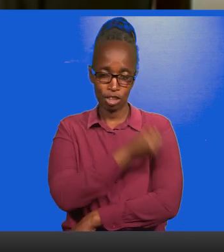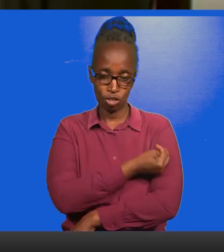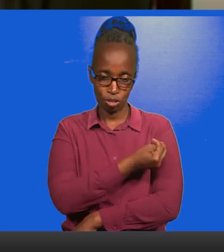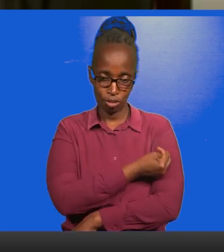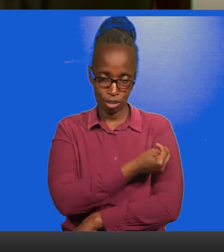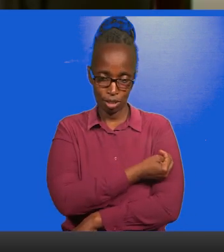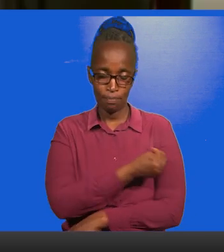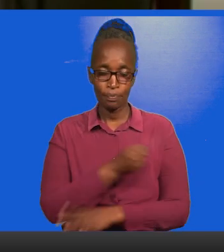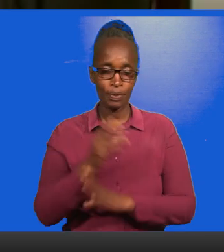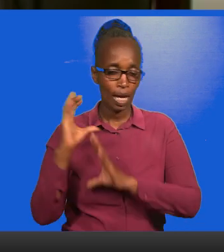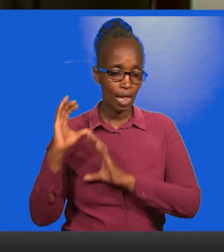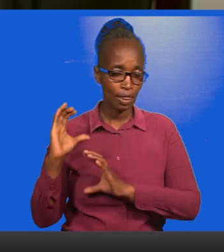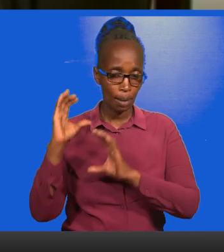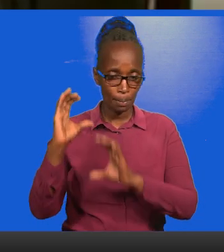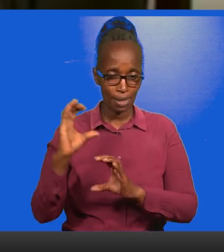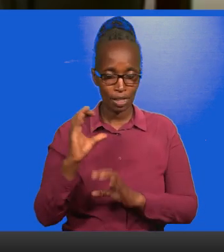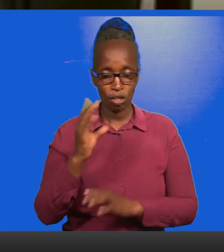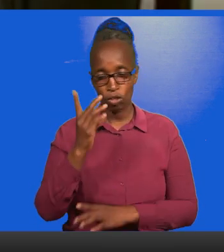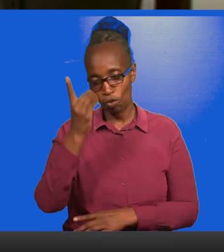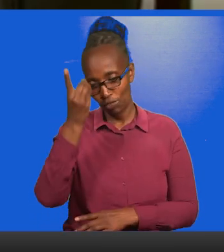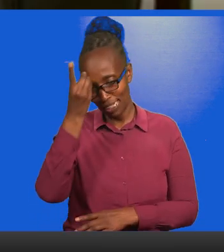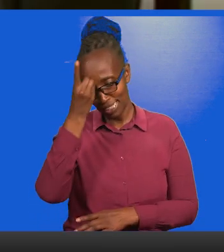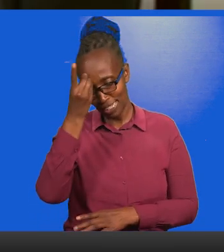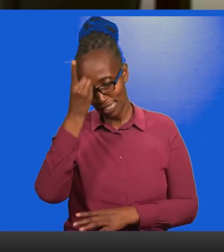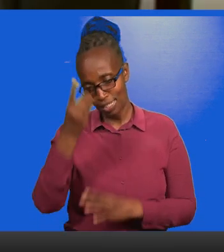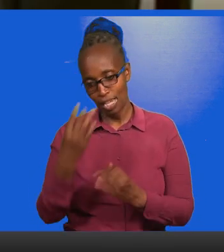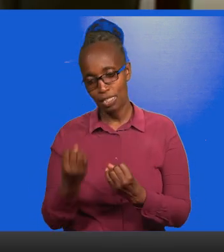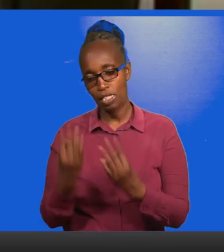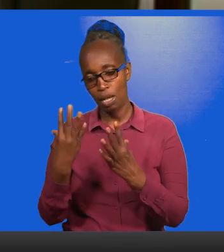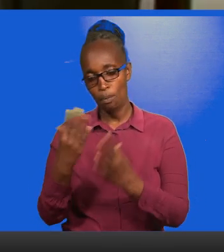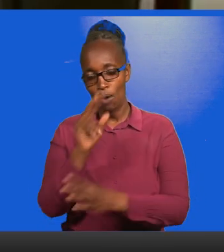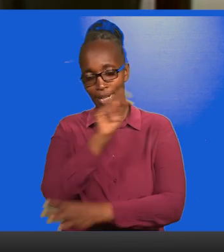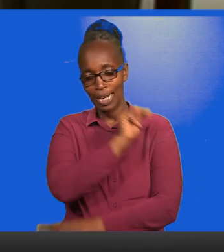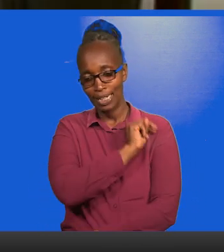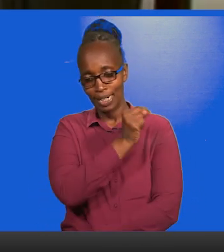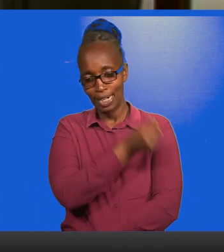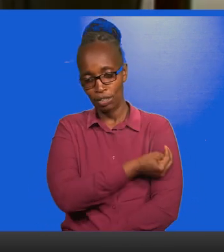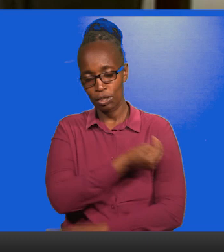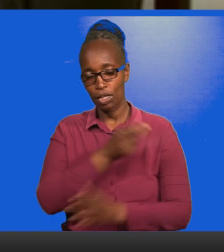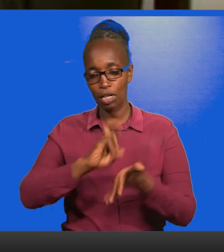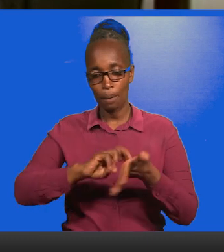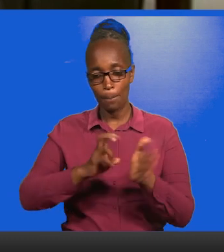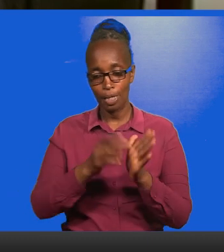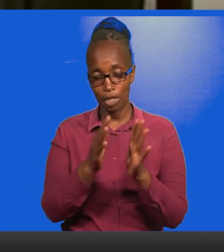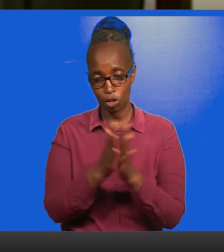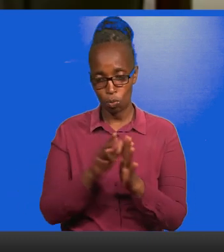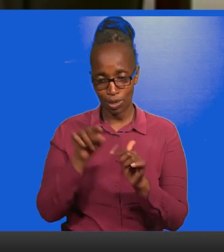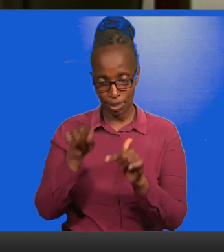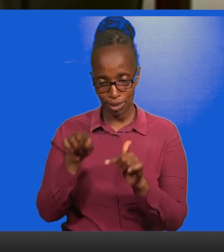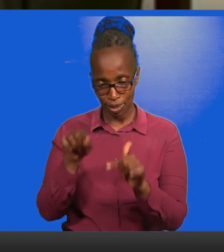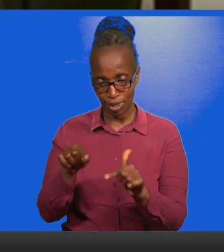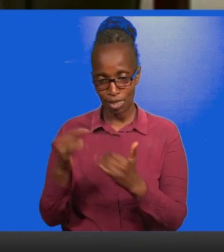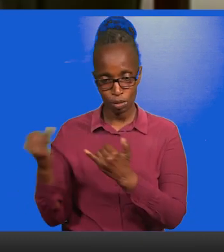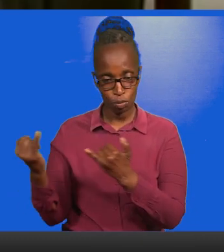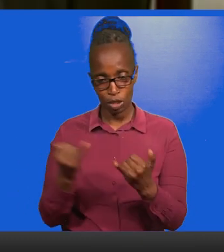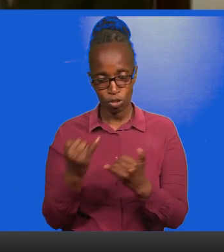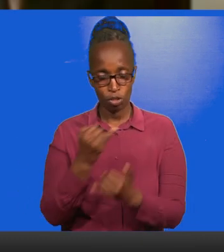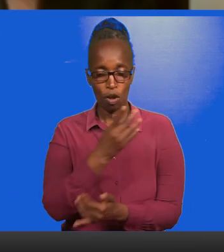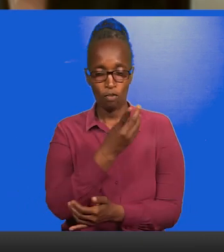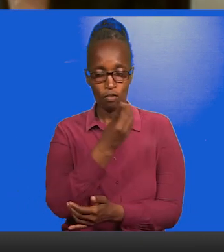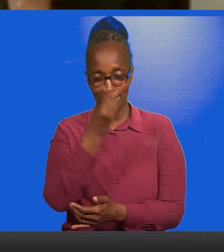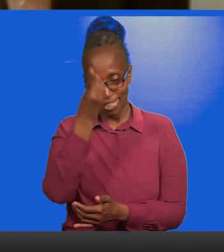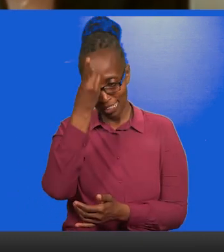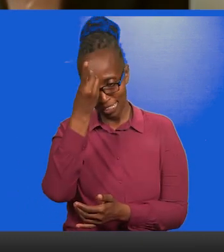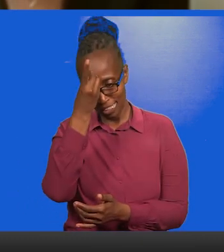first case of empo this year the burden of disease is greater in Nigeria and therefore the location of the vaccines will be